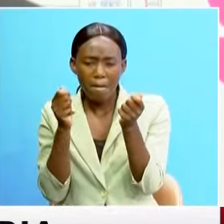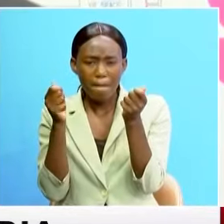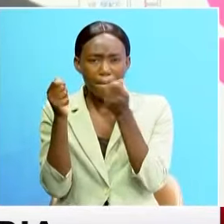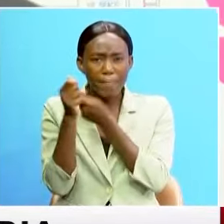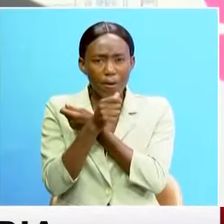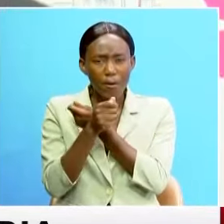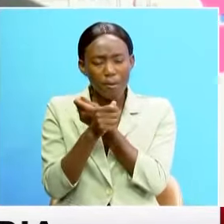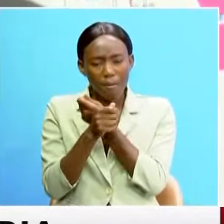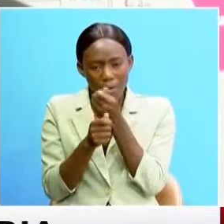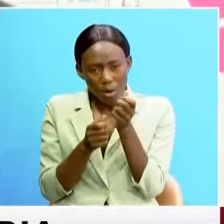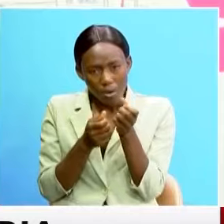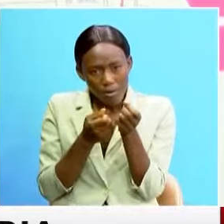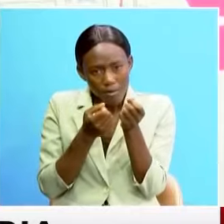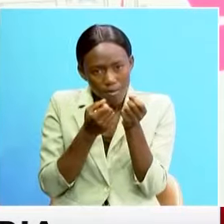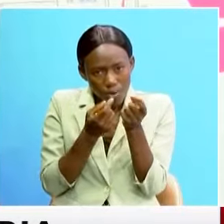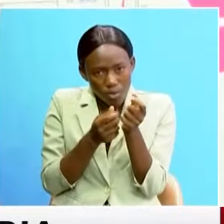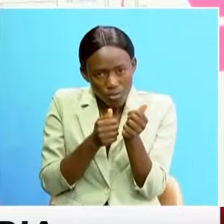you know,